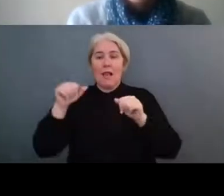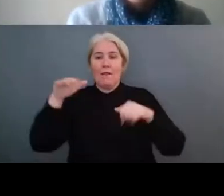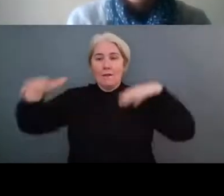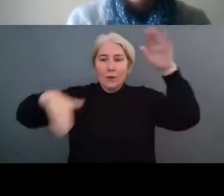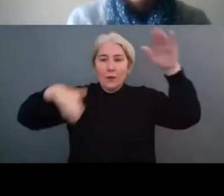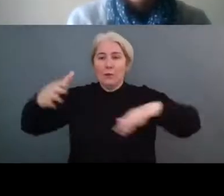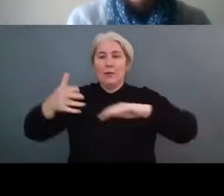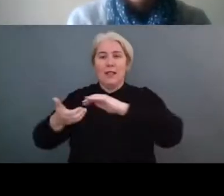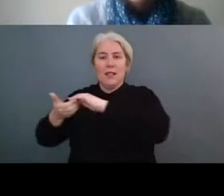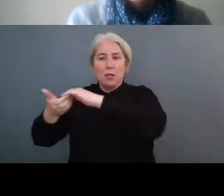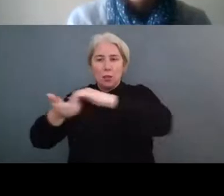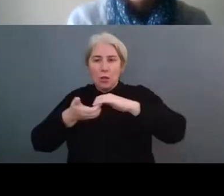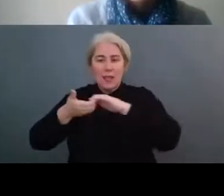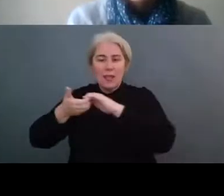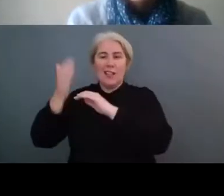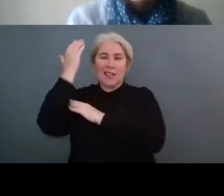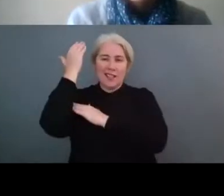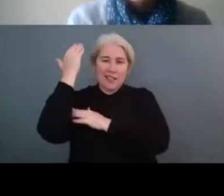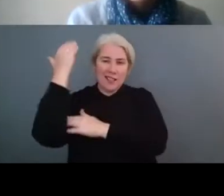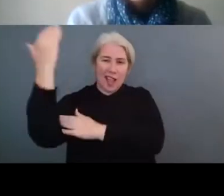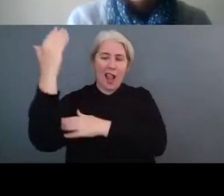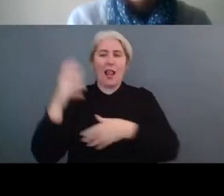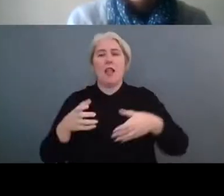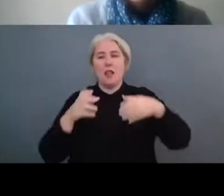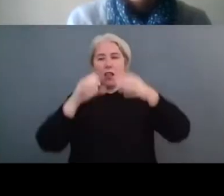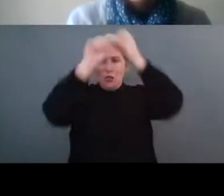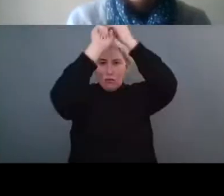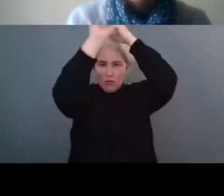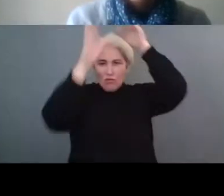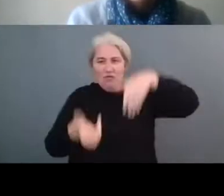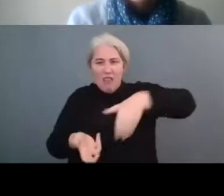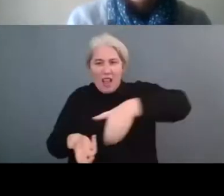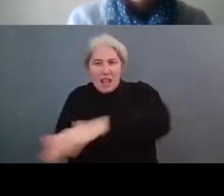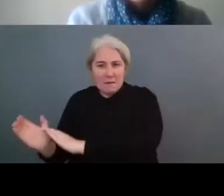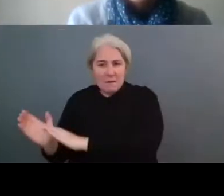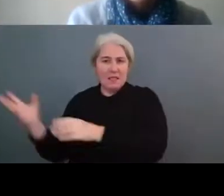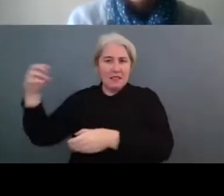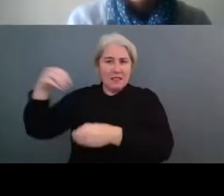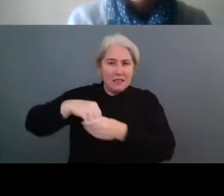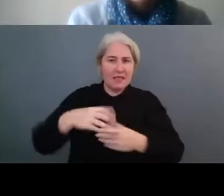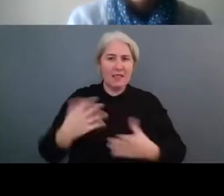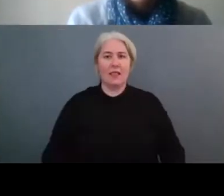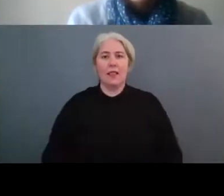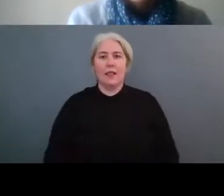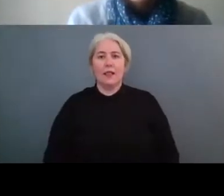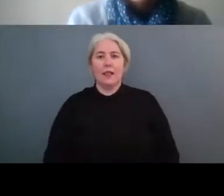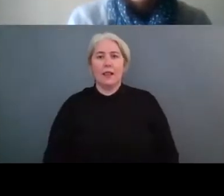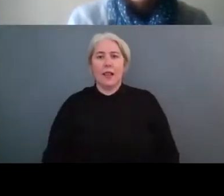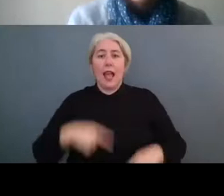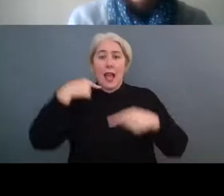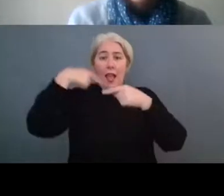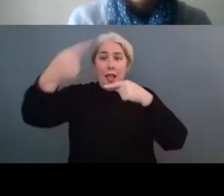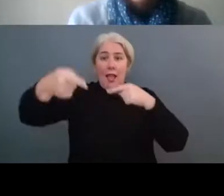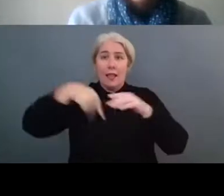rugby, Sei Nazioni, the Six Nations. Or for example, lately on May, we had